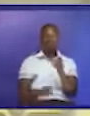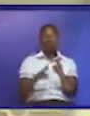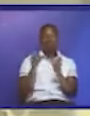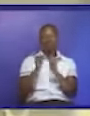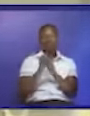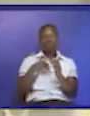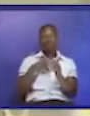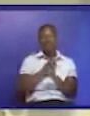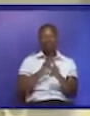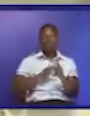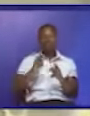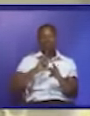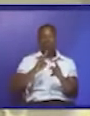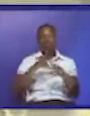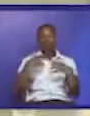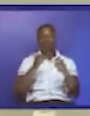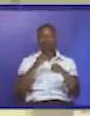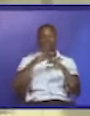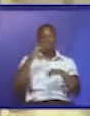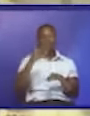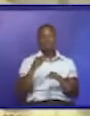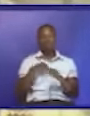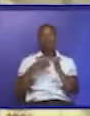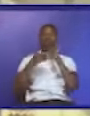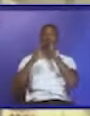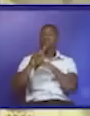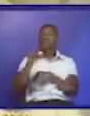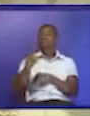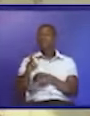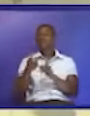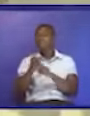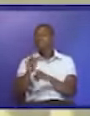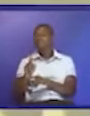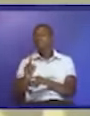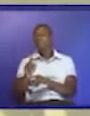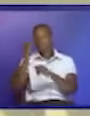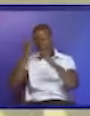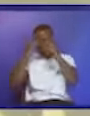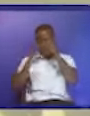and your glory. And the king said, where did you come from? She found a secret.